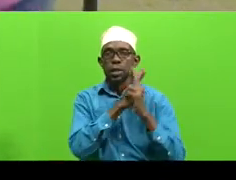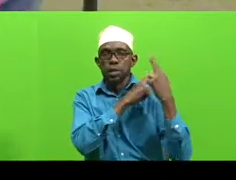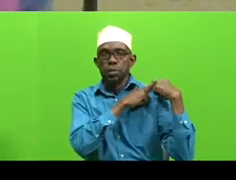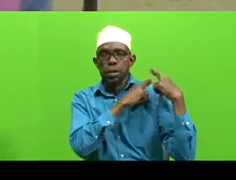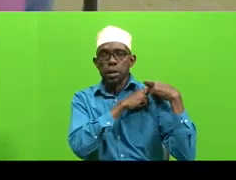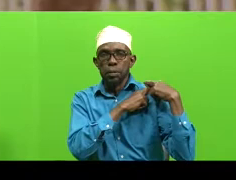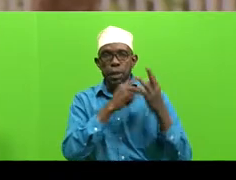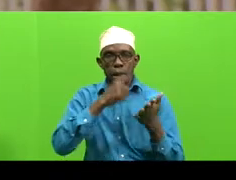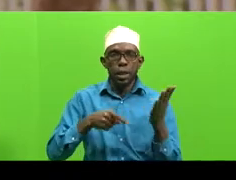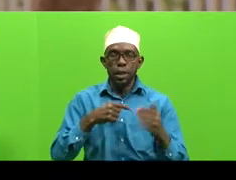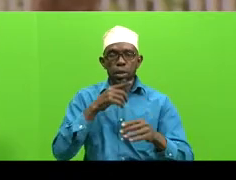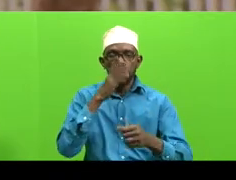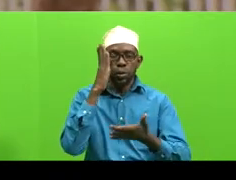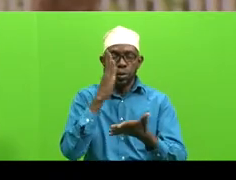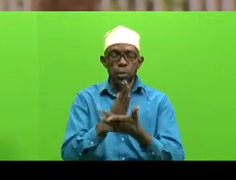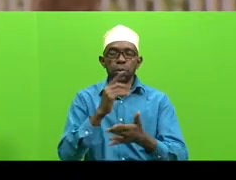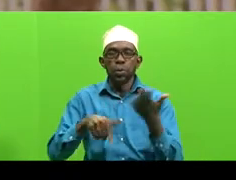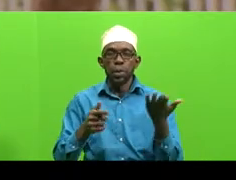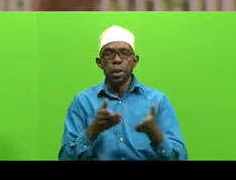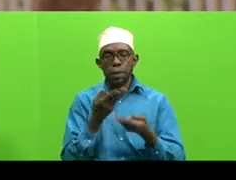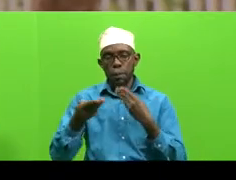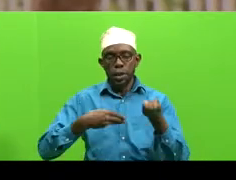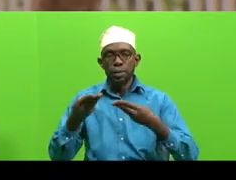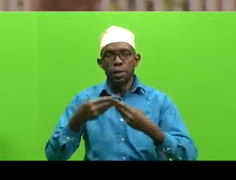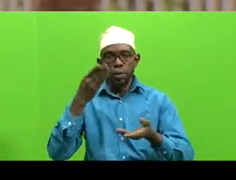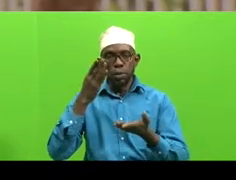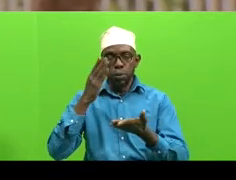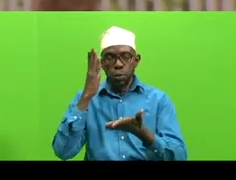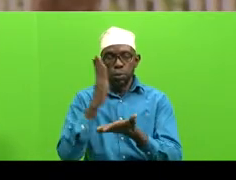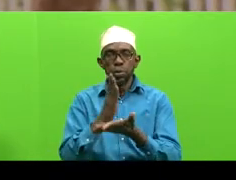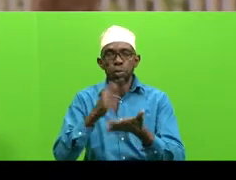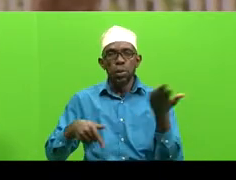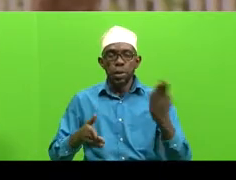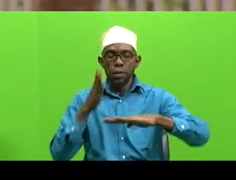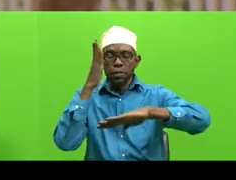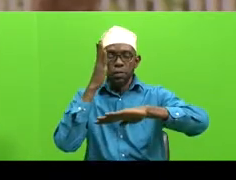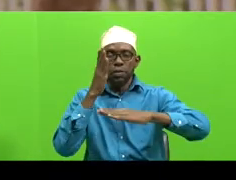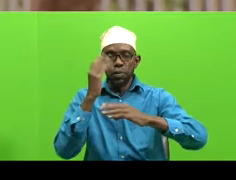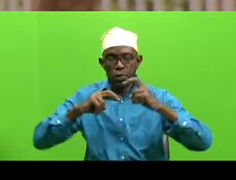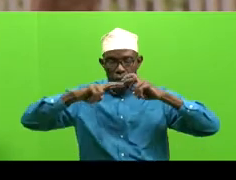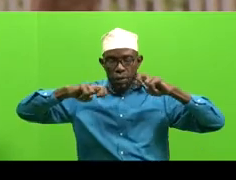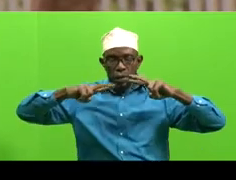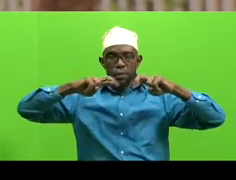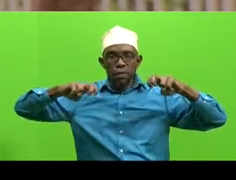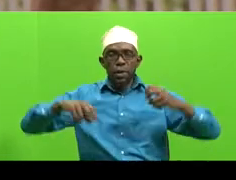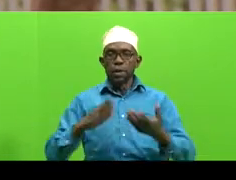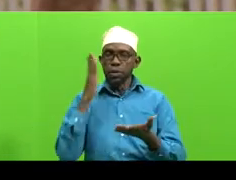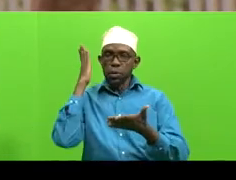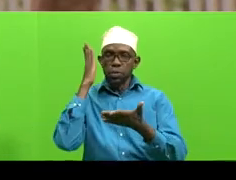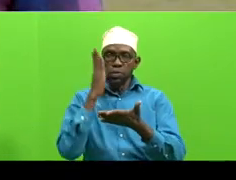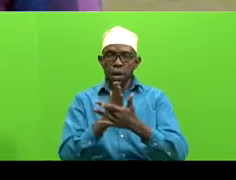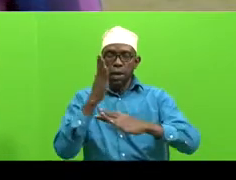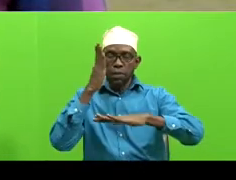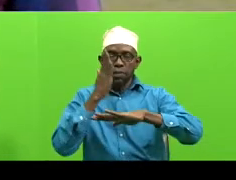tell me what is true, because it is your business to find out what is true, what is verifiable, what is accurate, what is